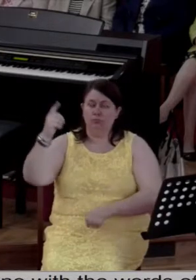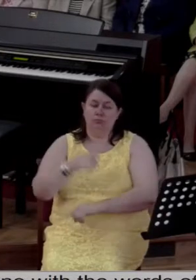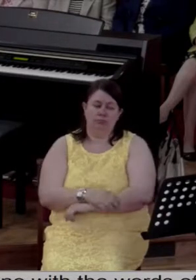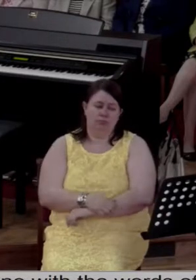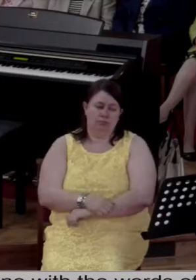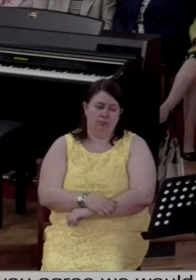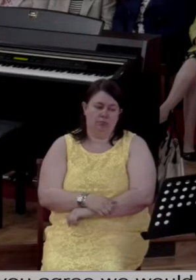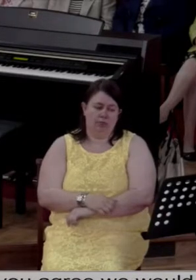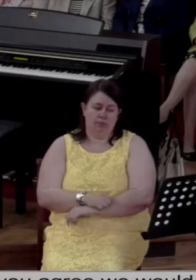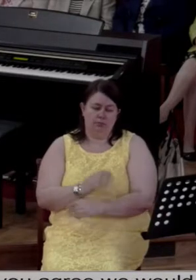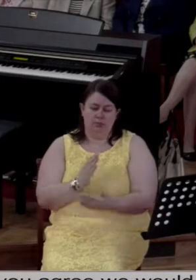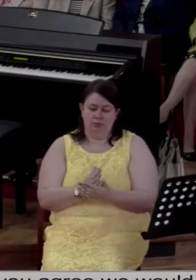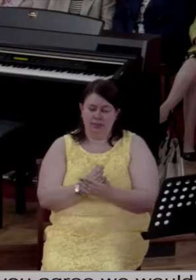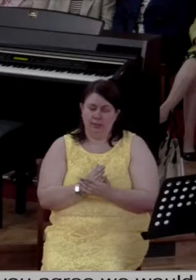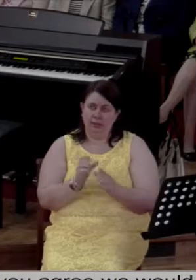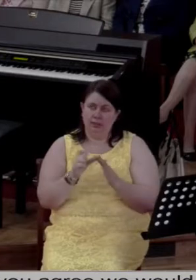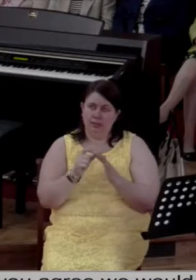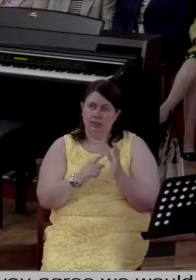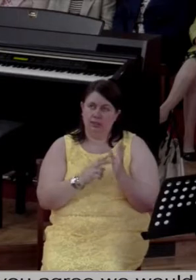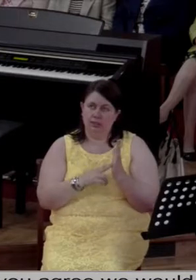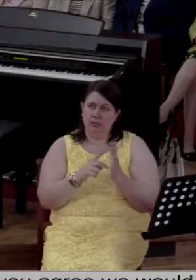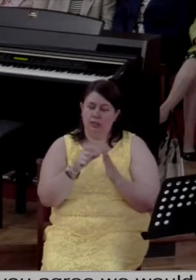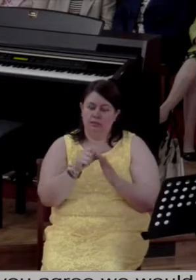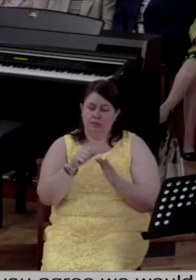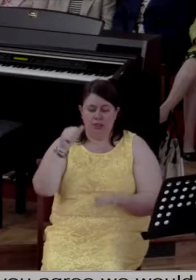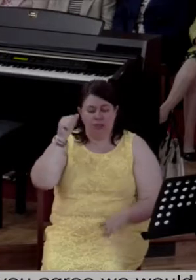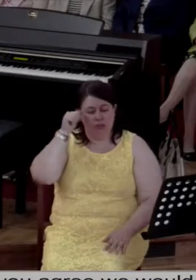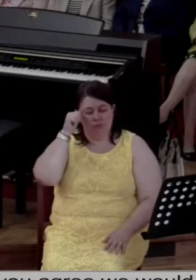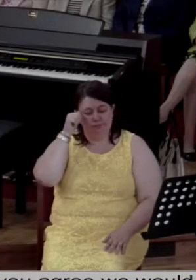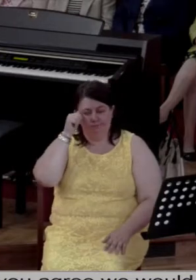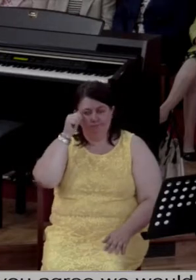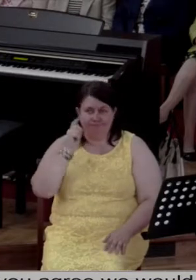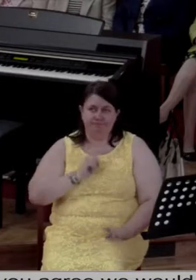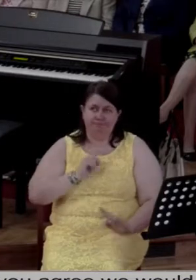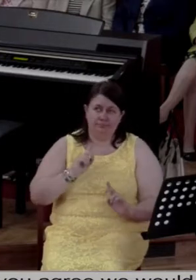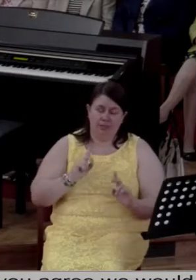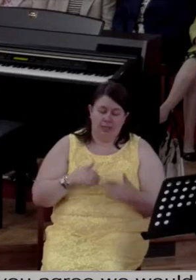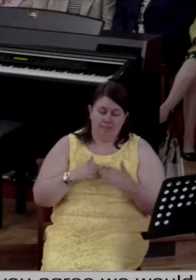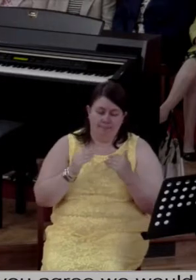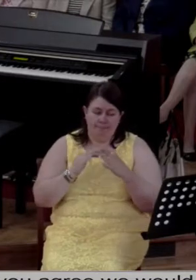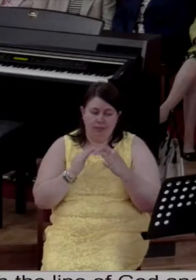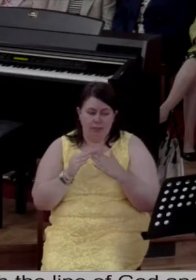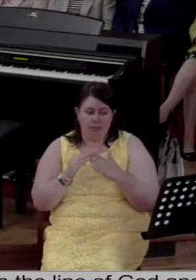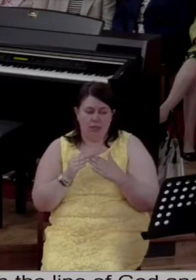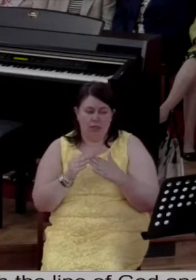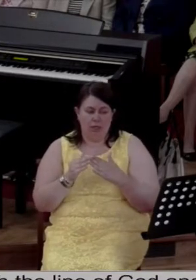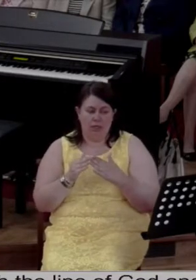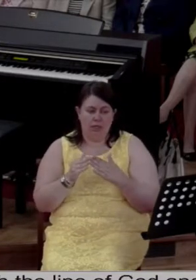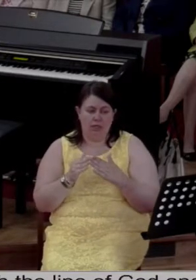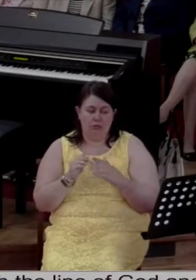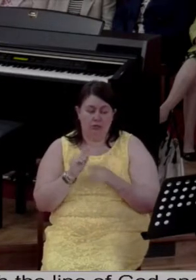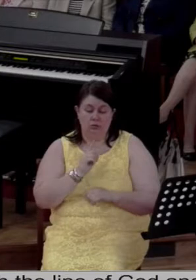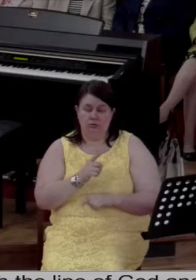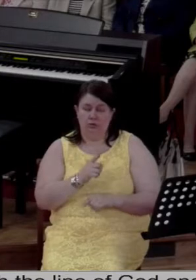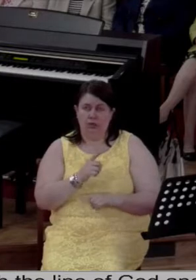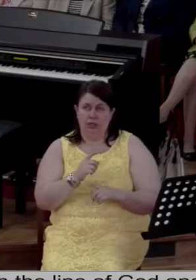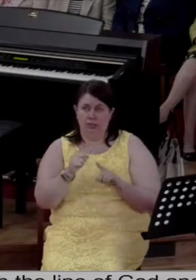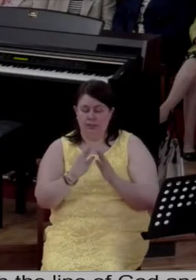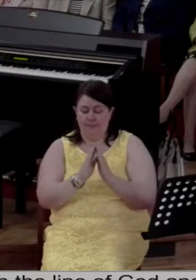But he knew that he himself would not be the builder of that temple. And so this prayer in 1 Chronicles